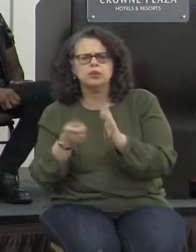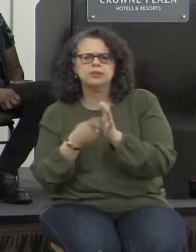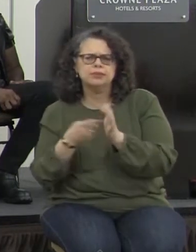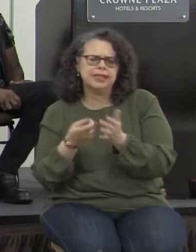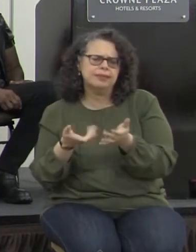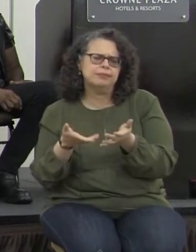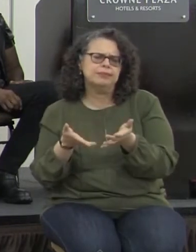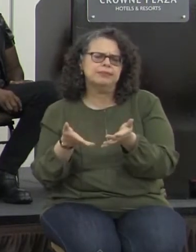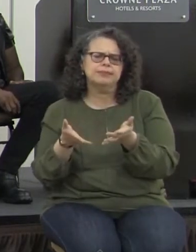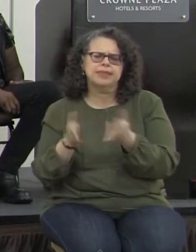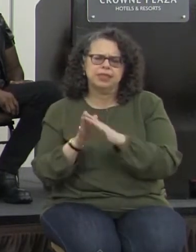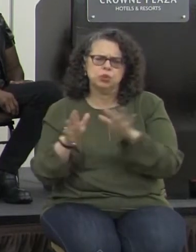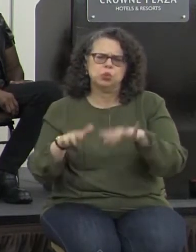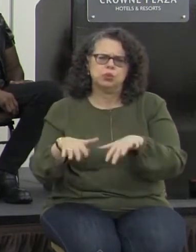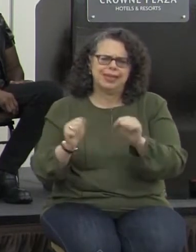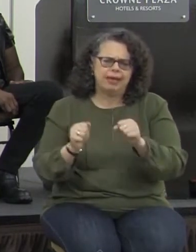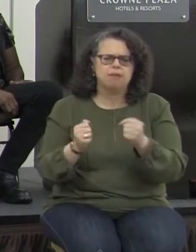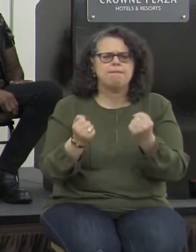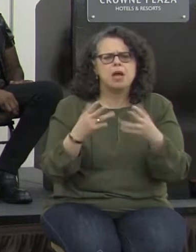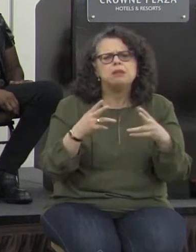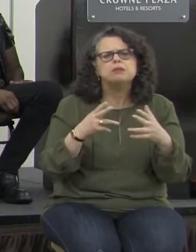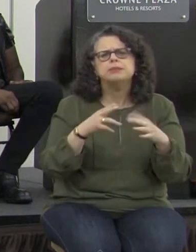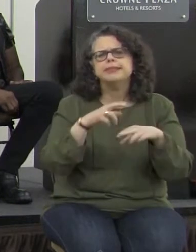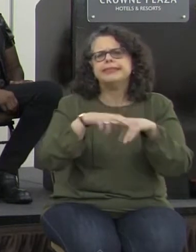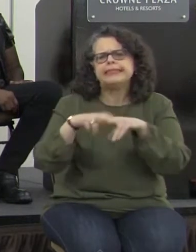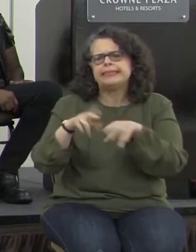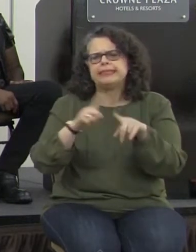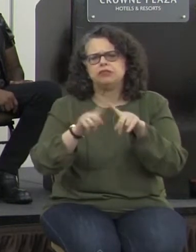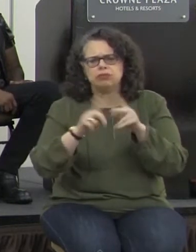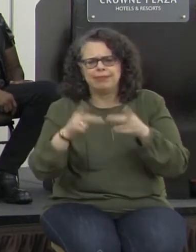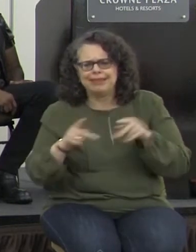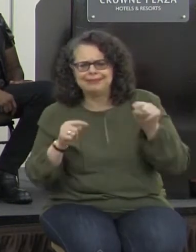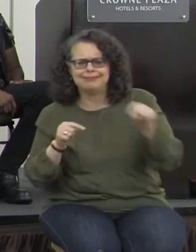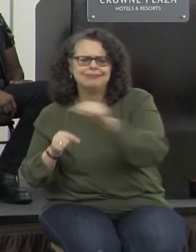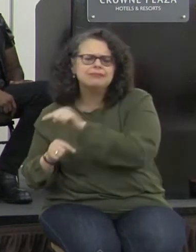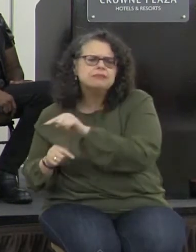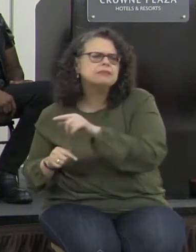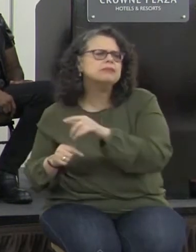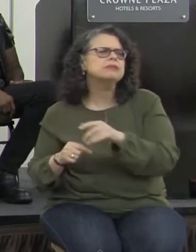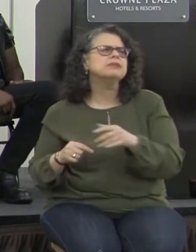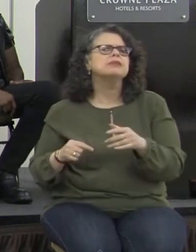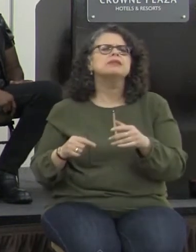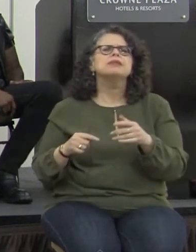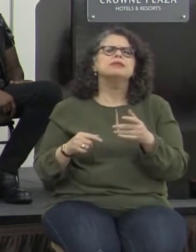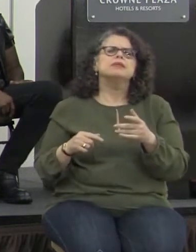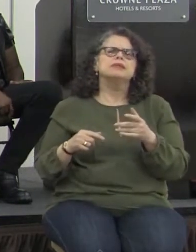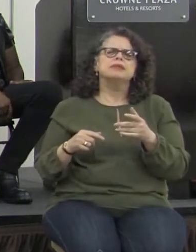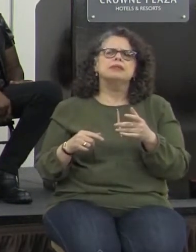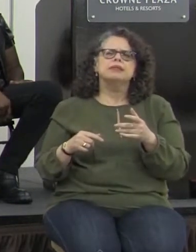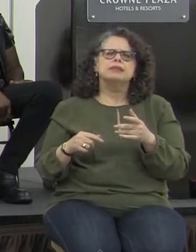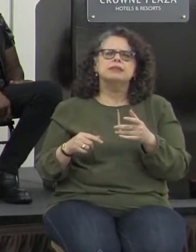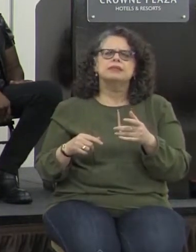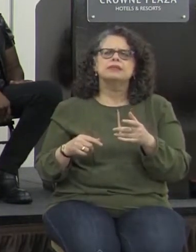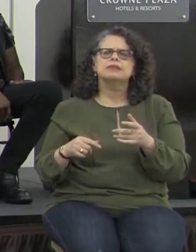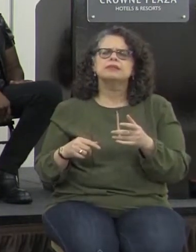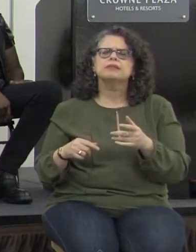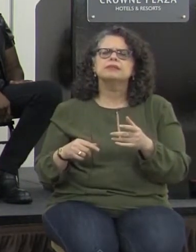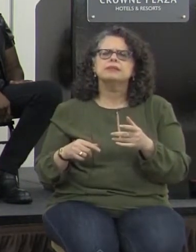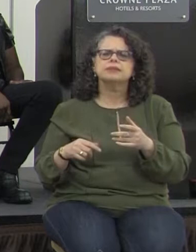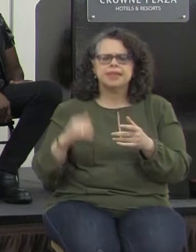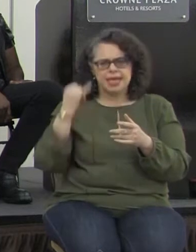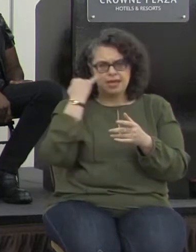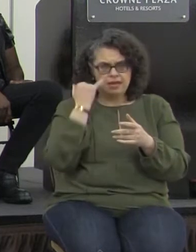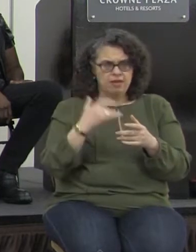multiple seats and in different places. And when we feel that